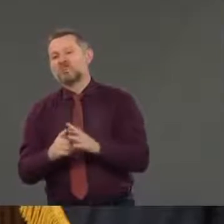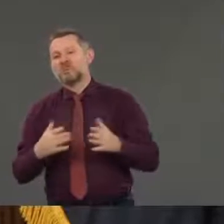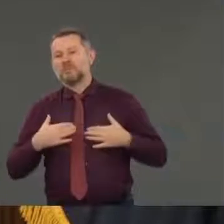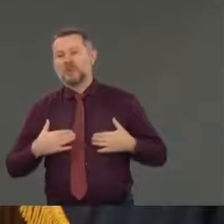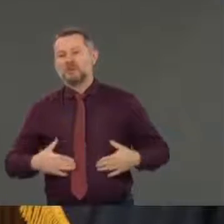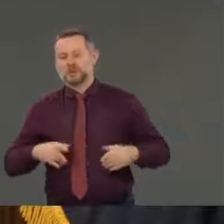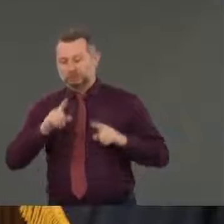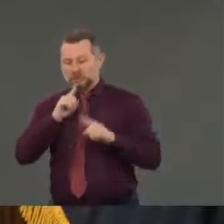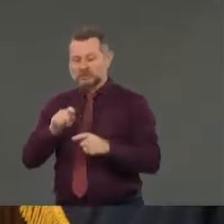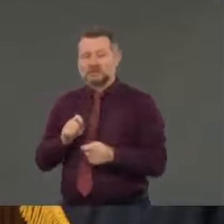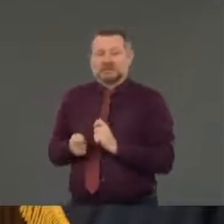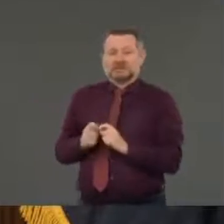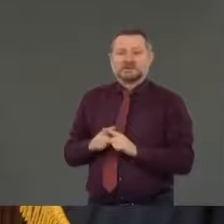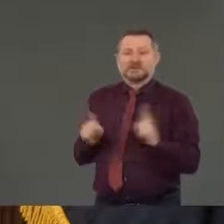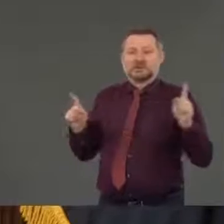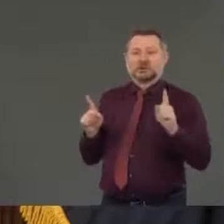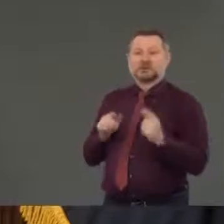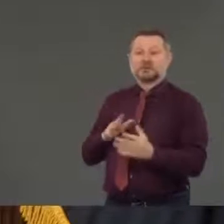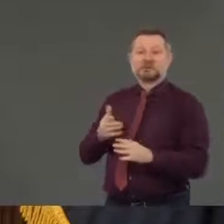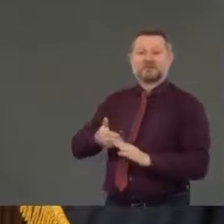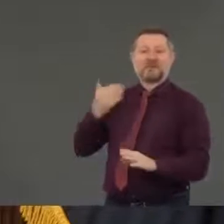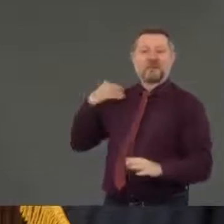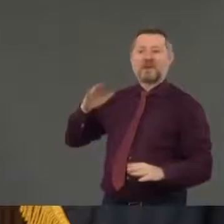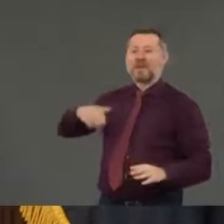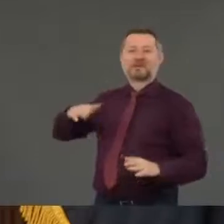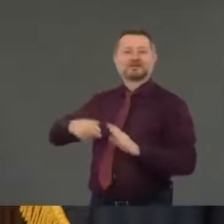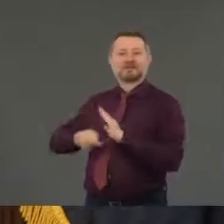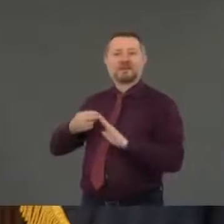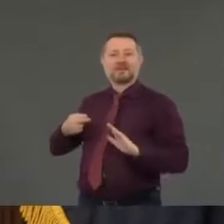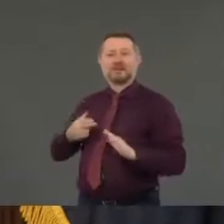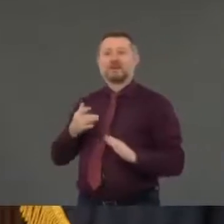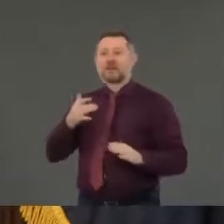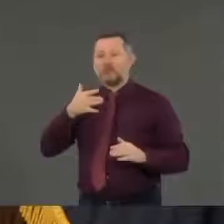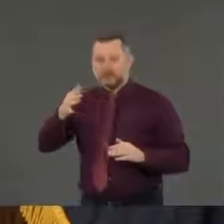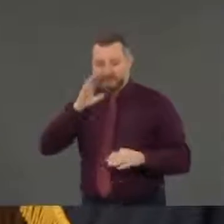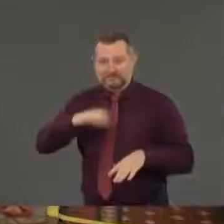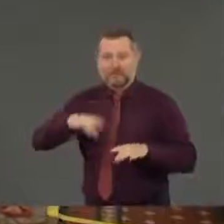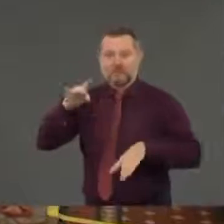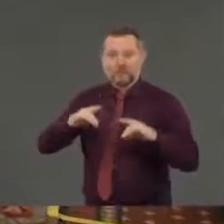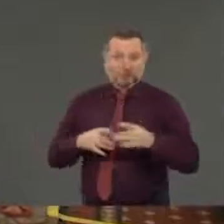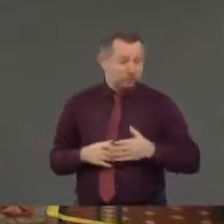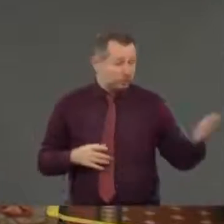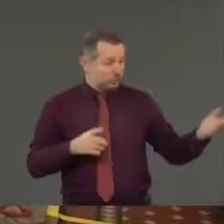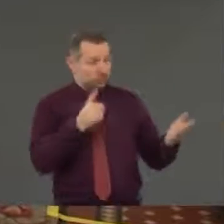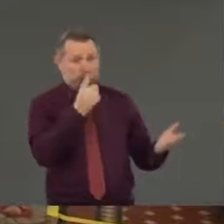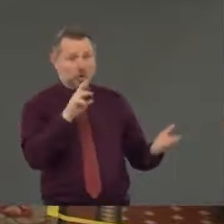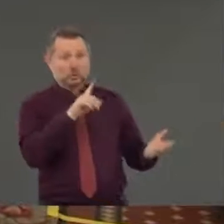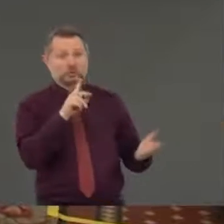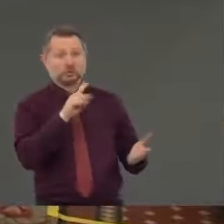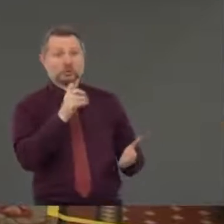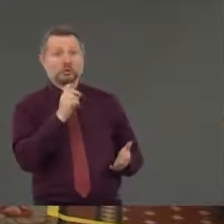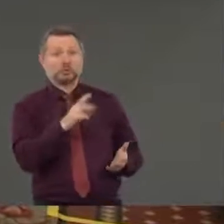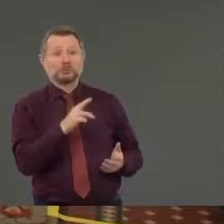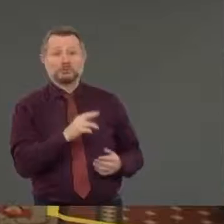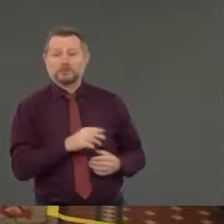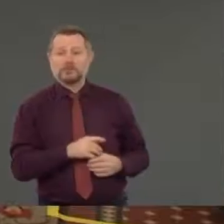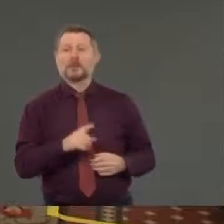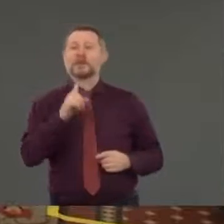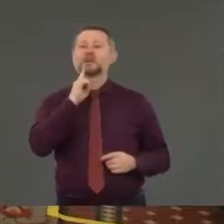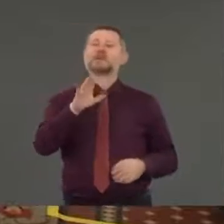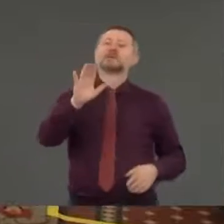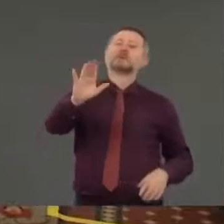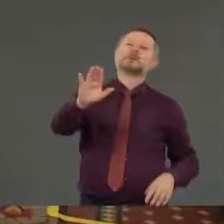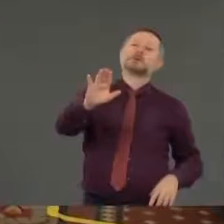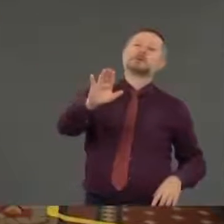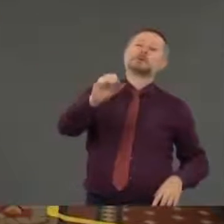don't yet diagnose and don't yet understand. Dr. Zucker? So I would add one